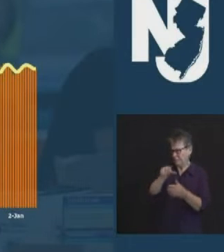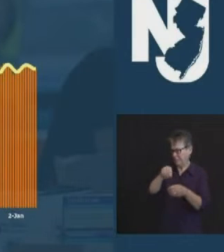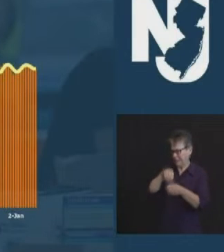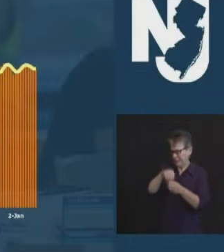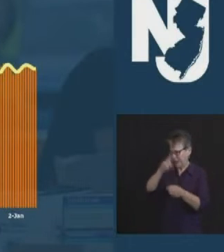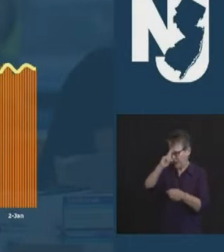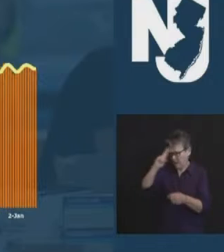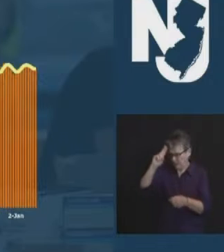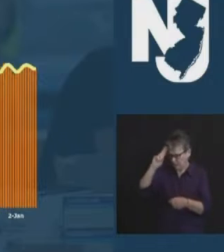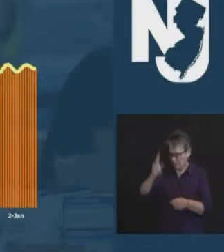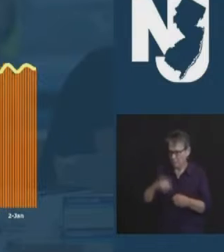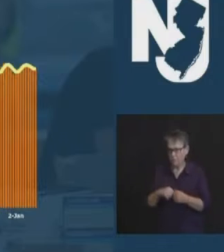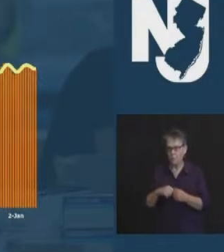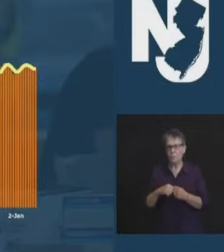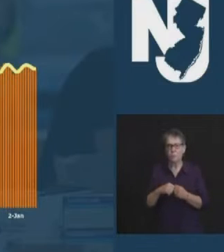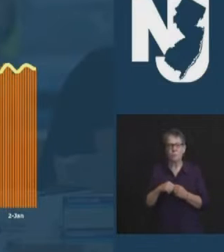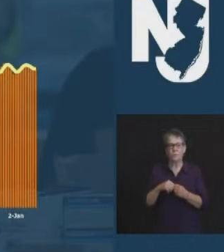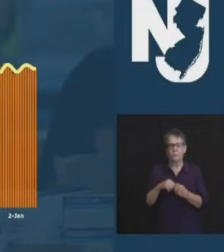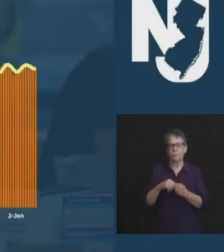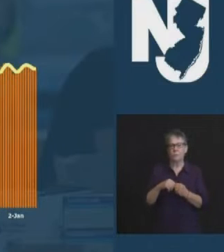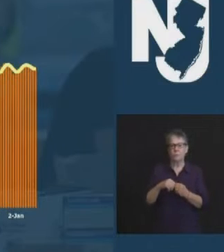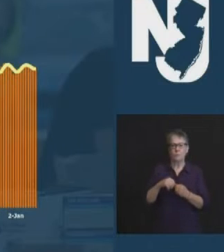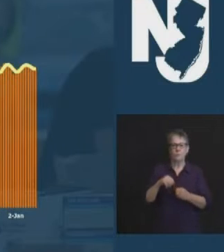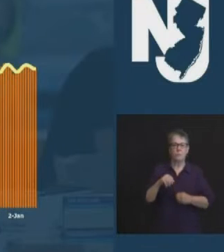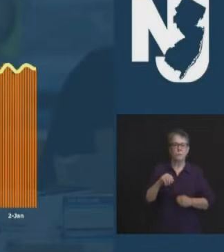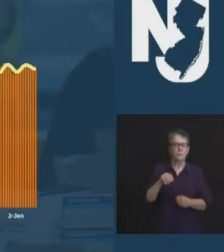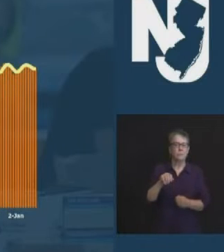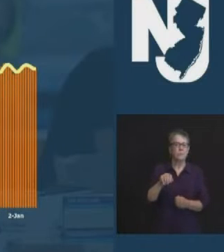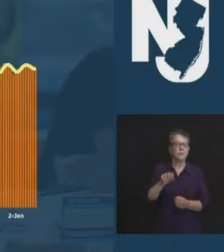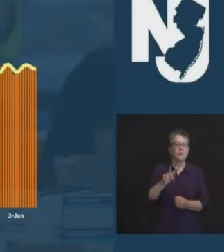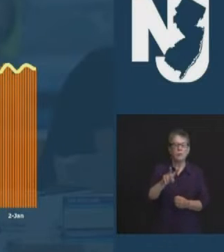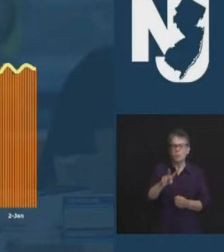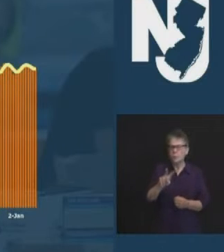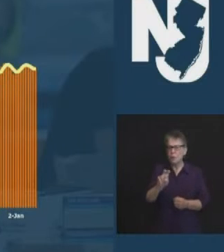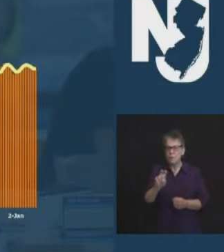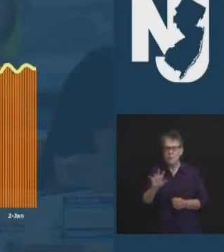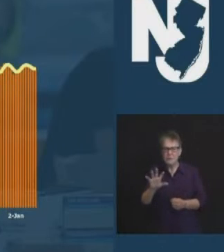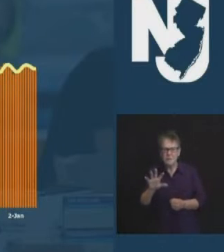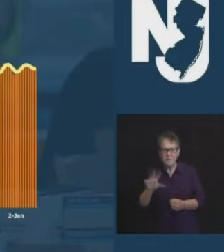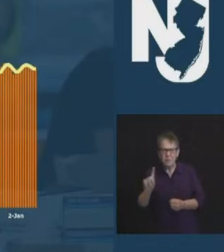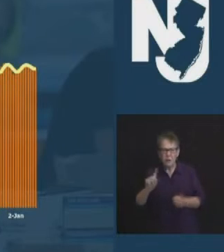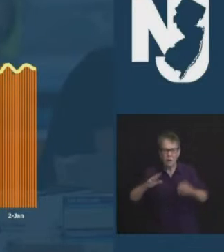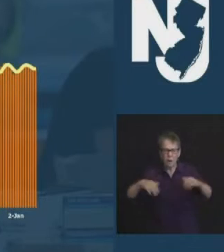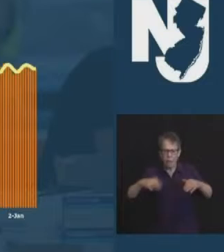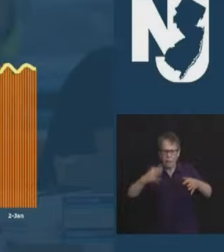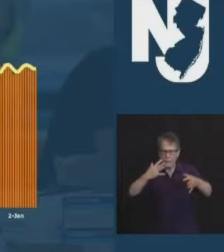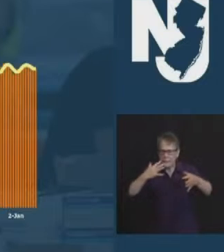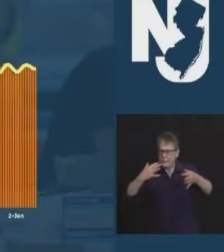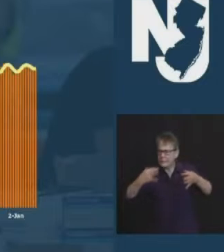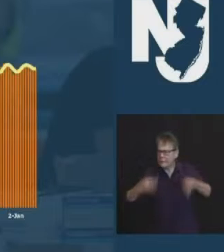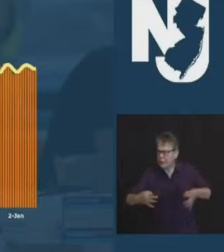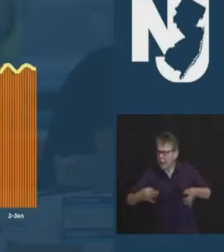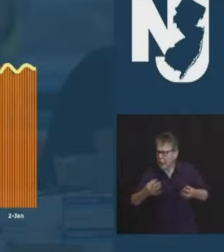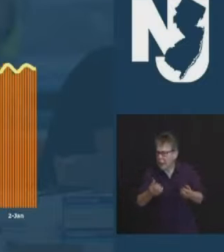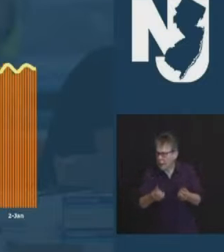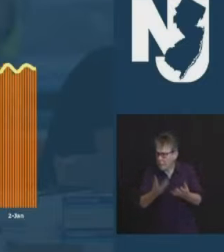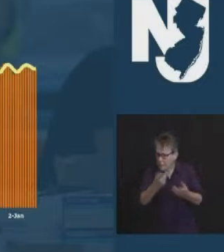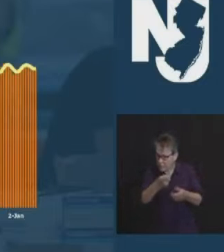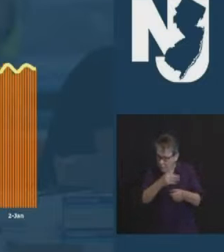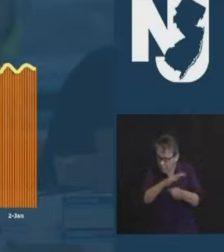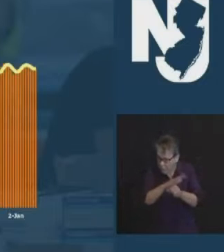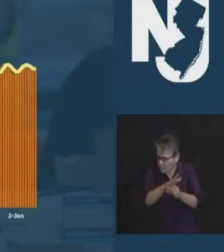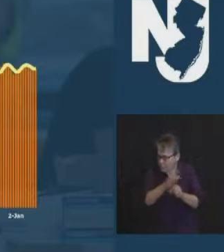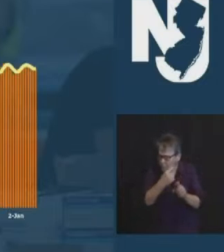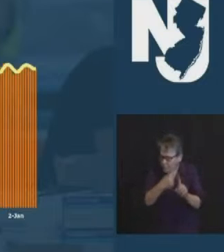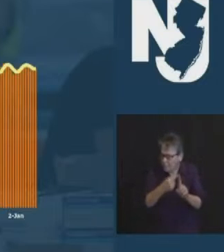COVID. 251 were persons under investigation awaiting tests. Before we move on, just repeat the past week